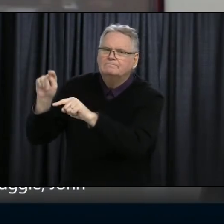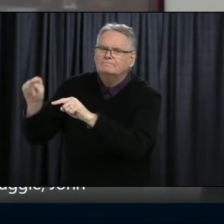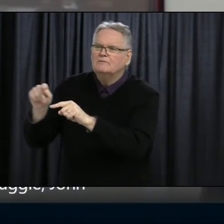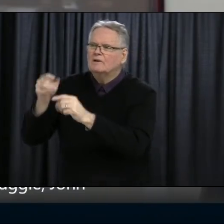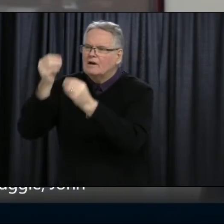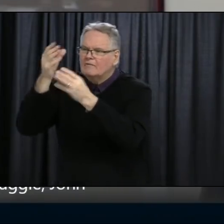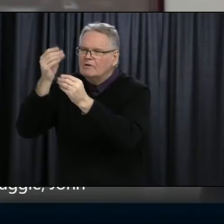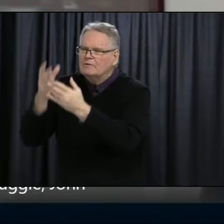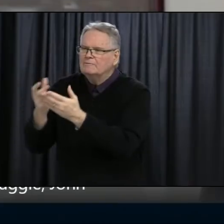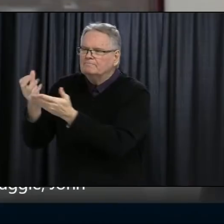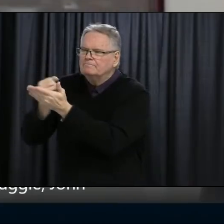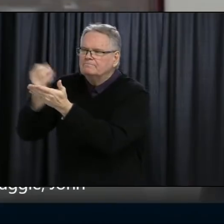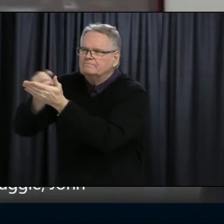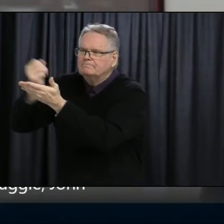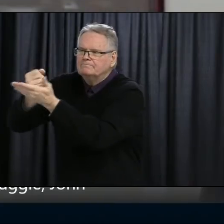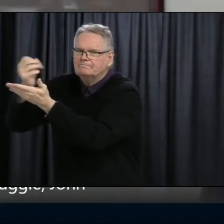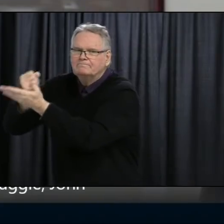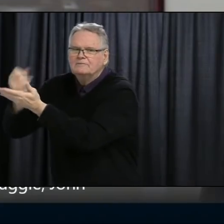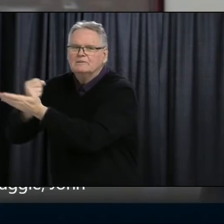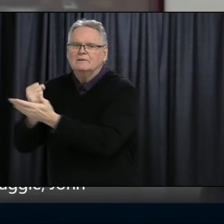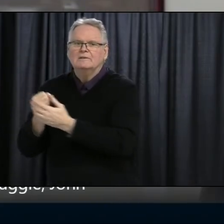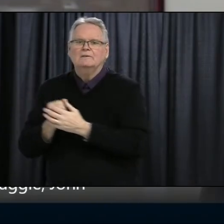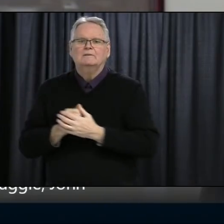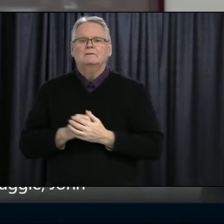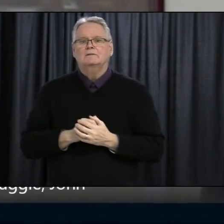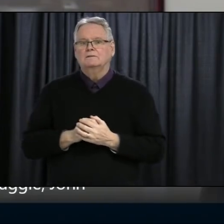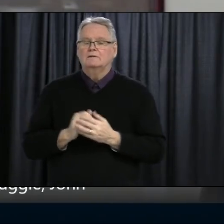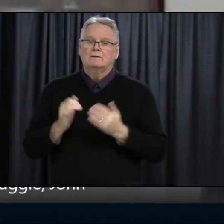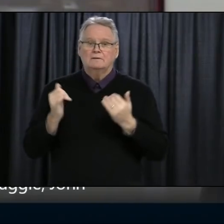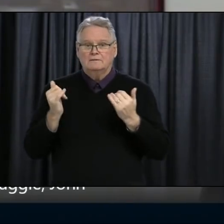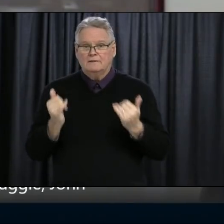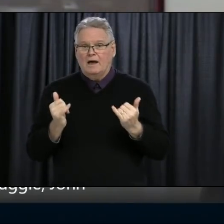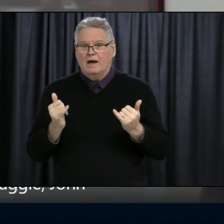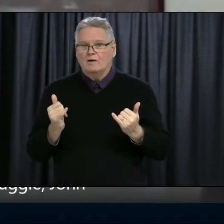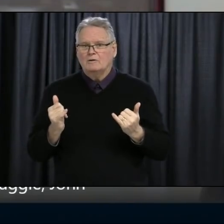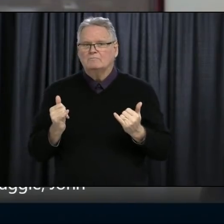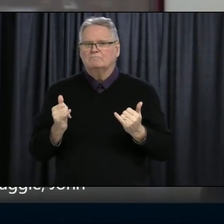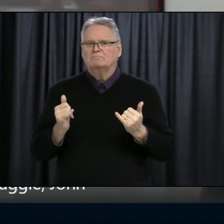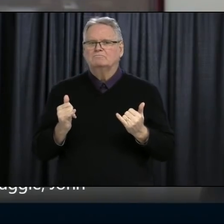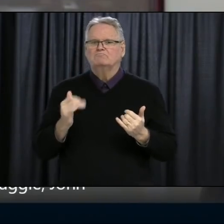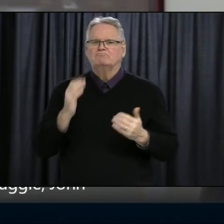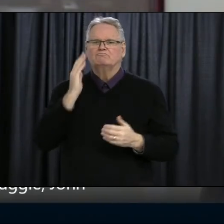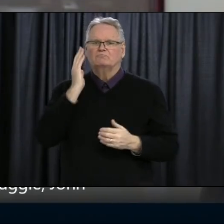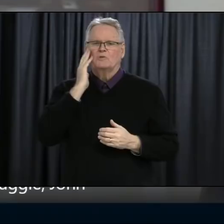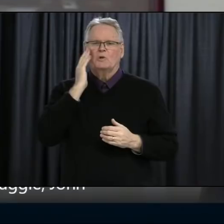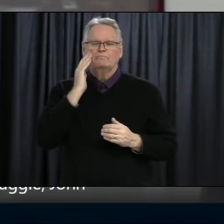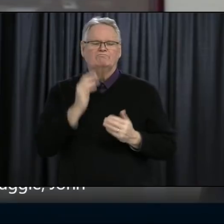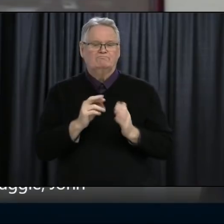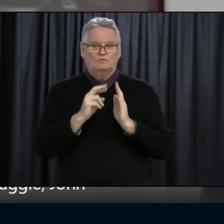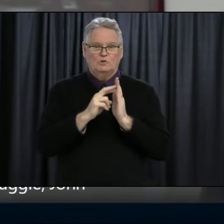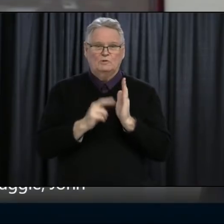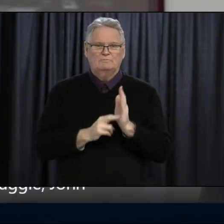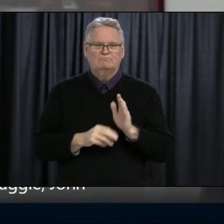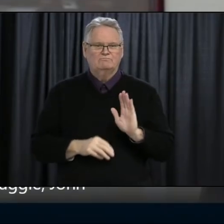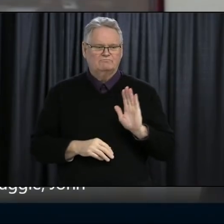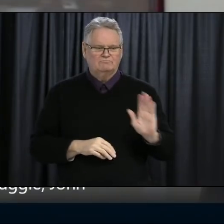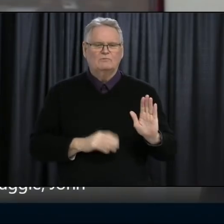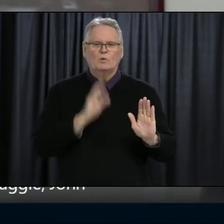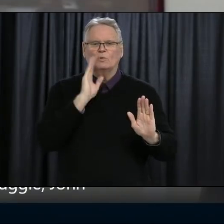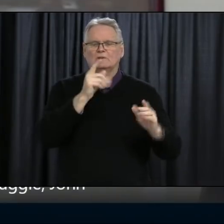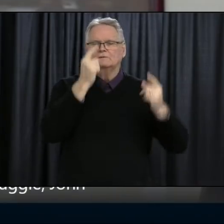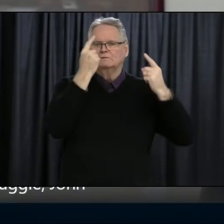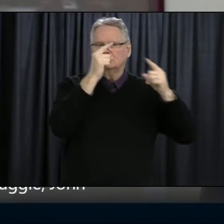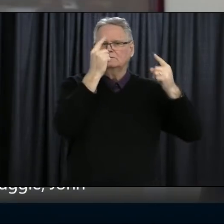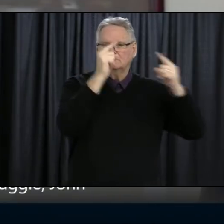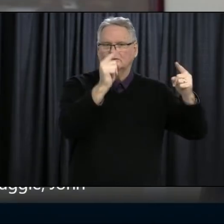This is informed, it's sound, and it has worked before. It has worked here. It has worked in other